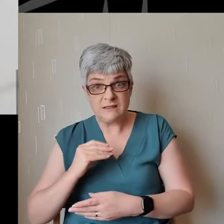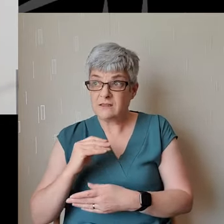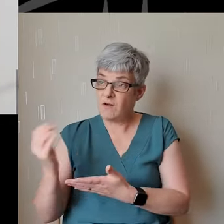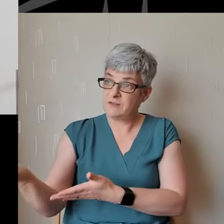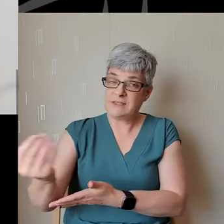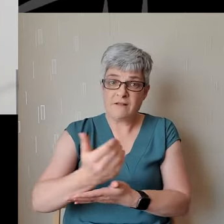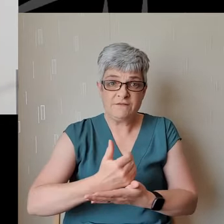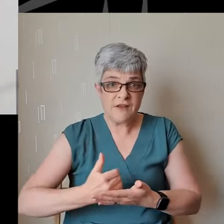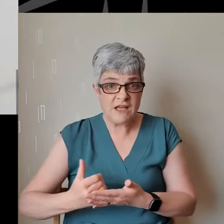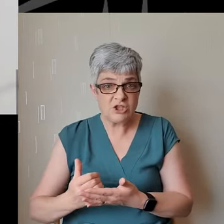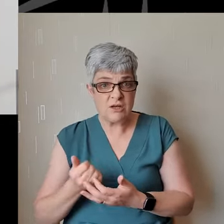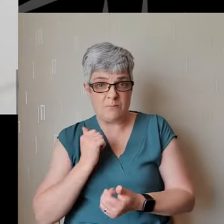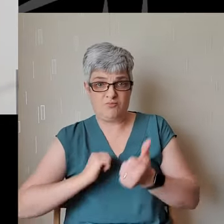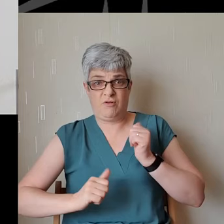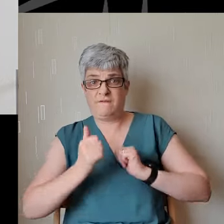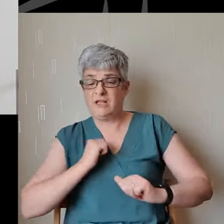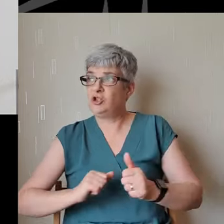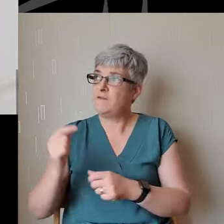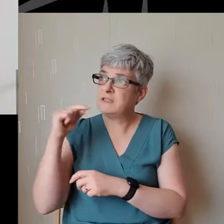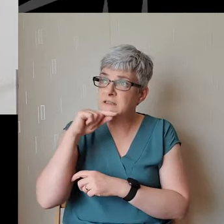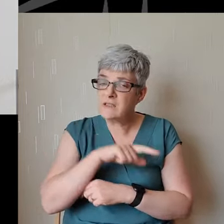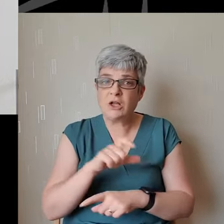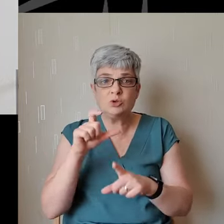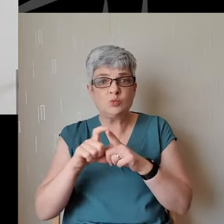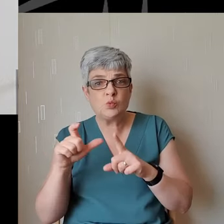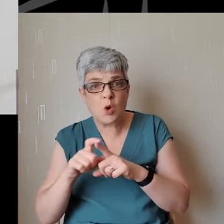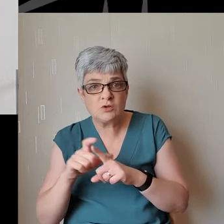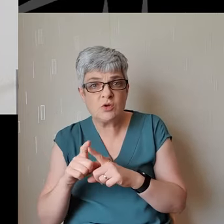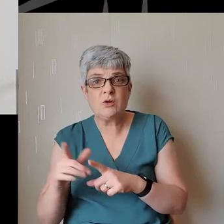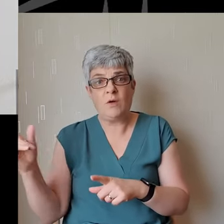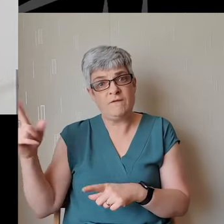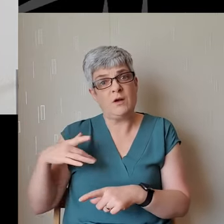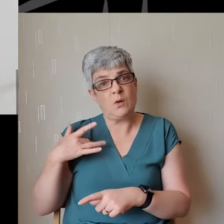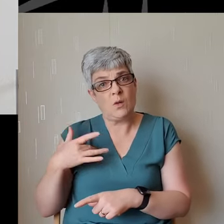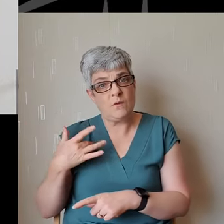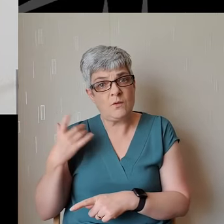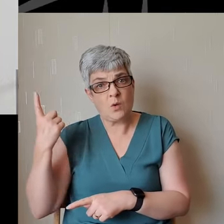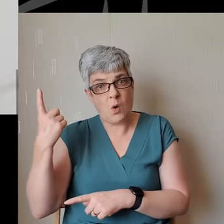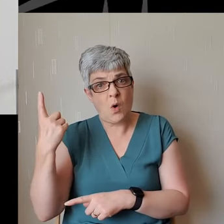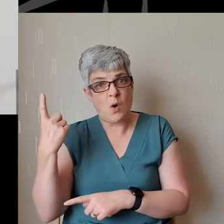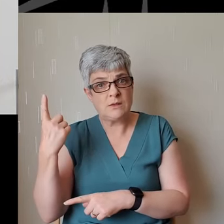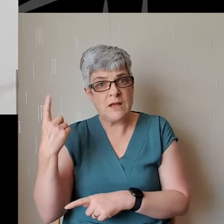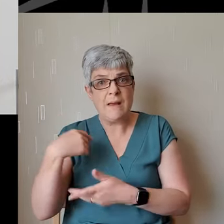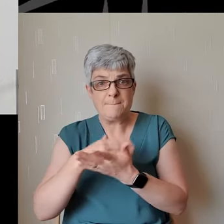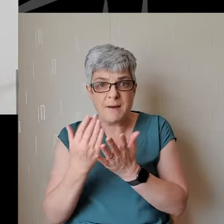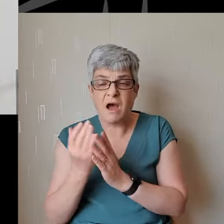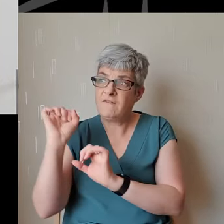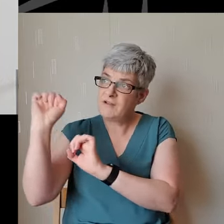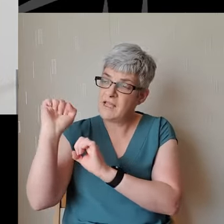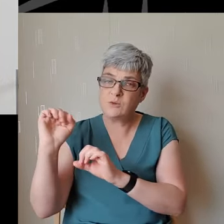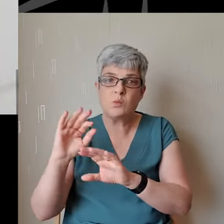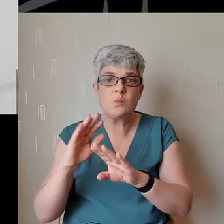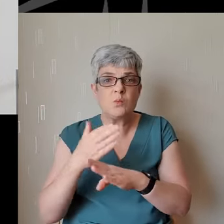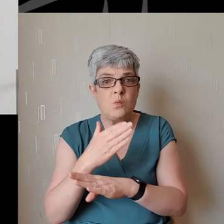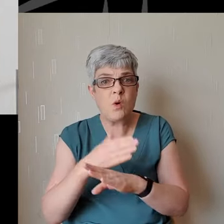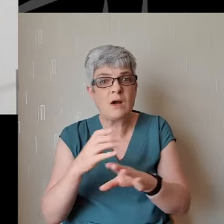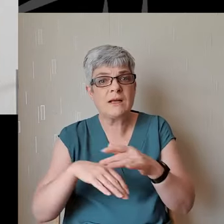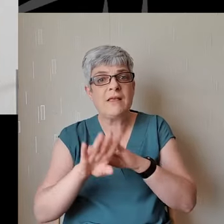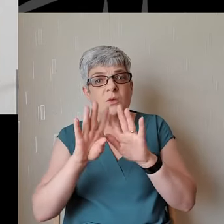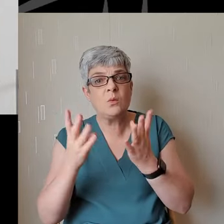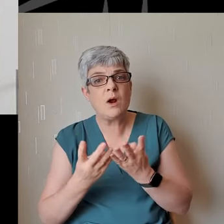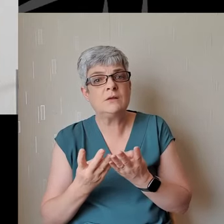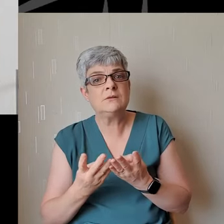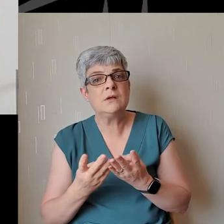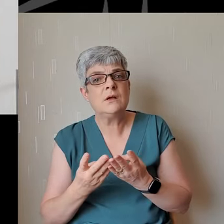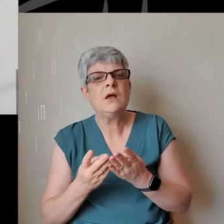the privilege of being a son or daughter of the living God and being part of his work in the world. And we need to remind